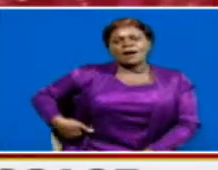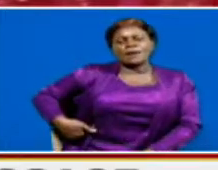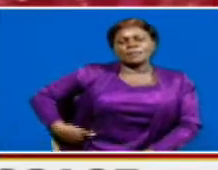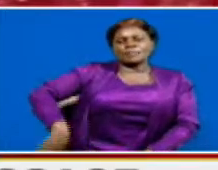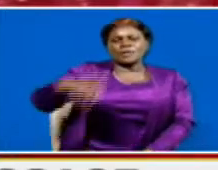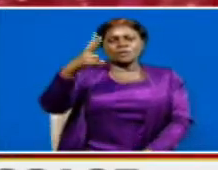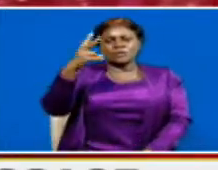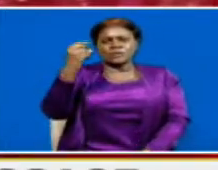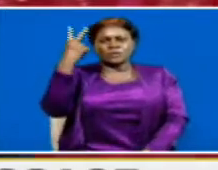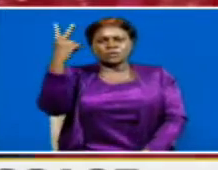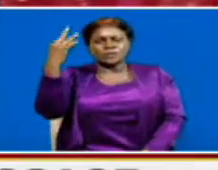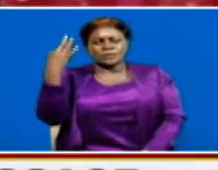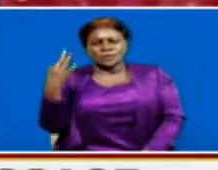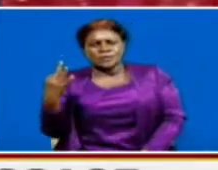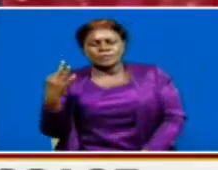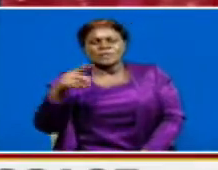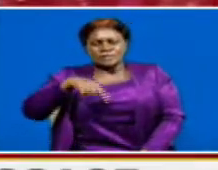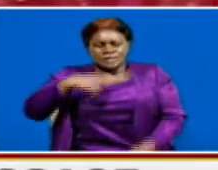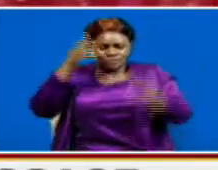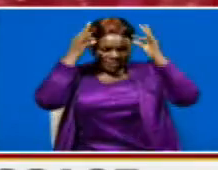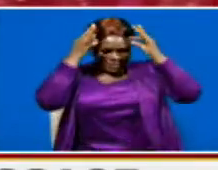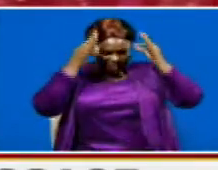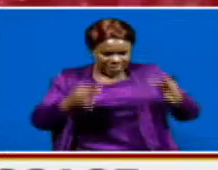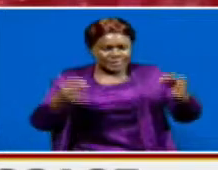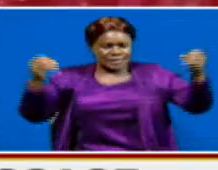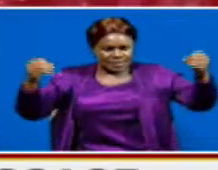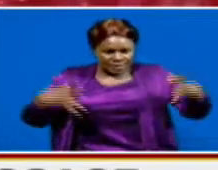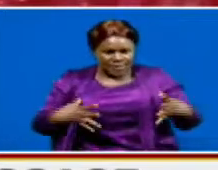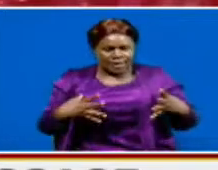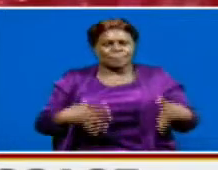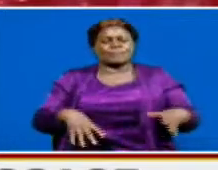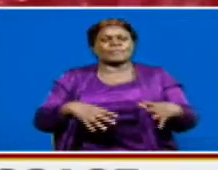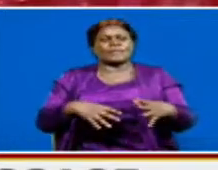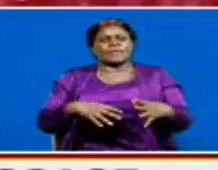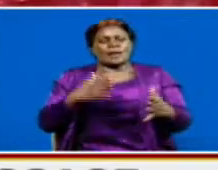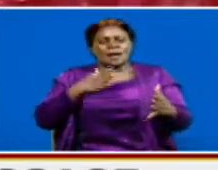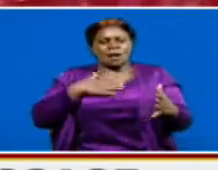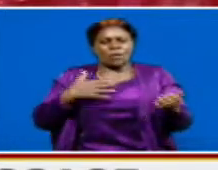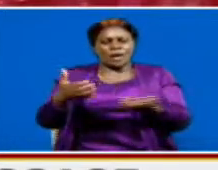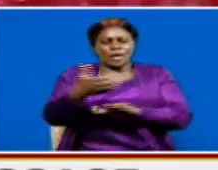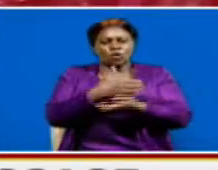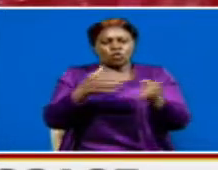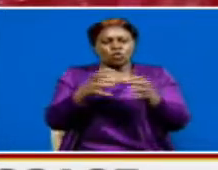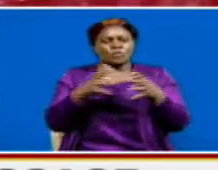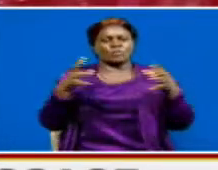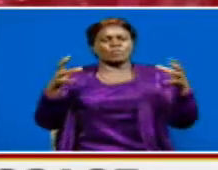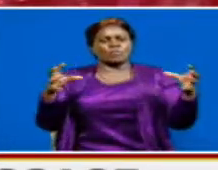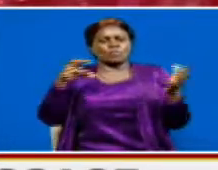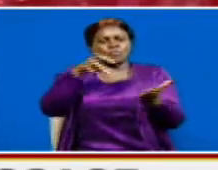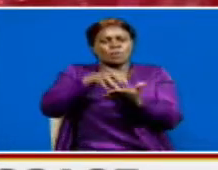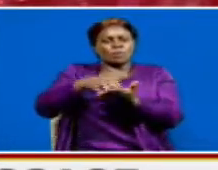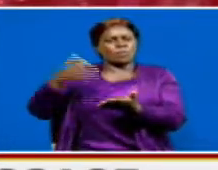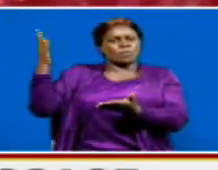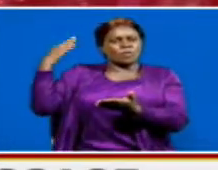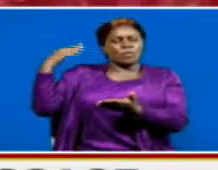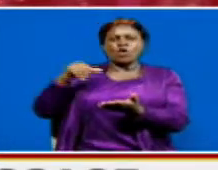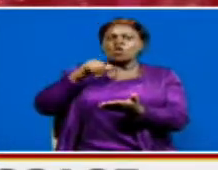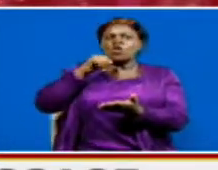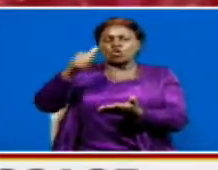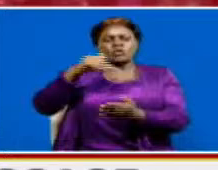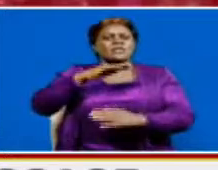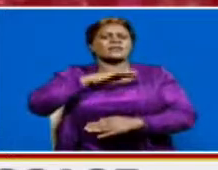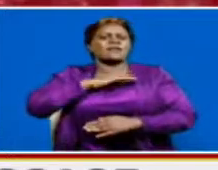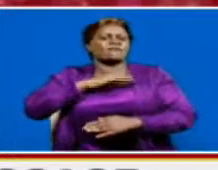In 2023, we decided that growing our economy, as has been the case in the past, was not